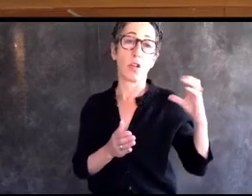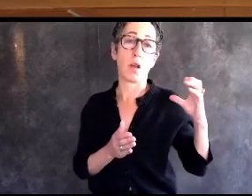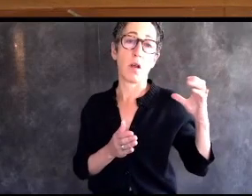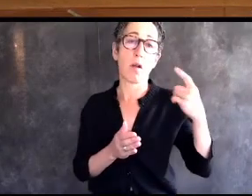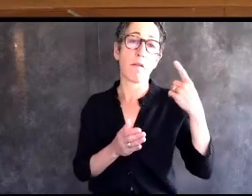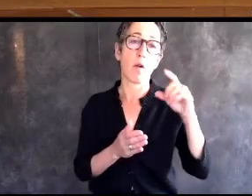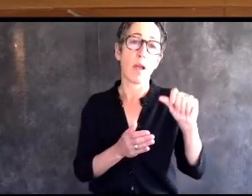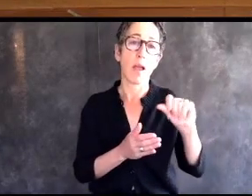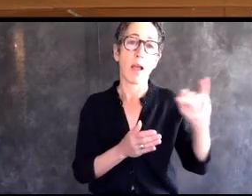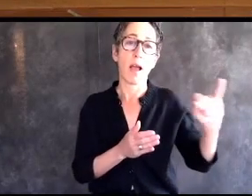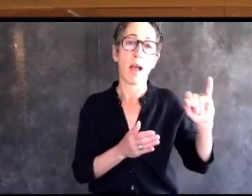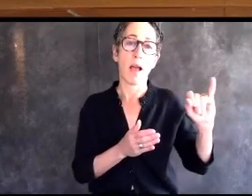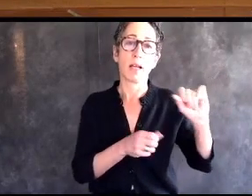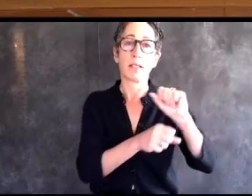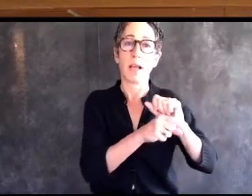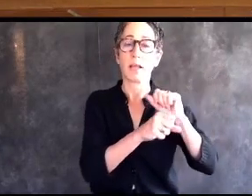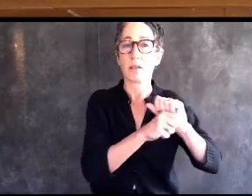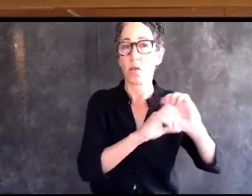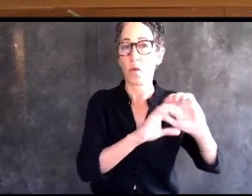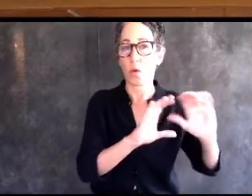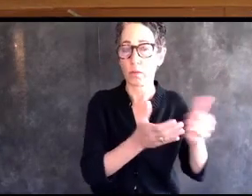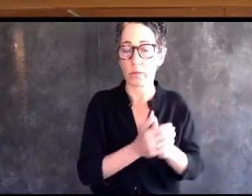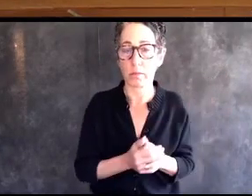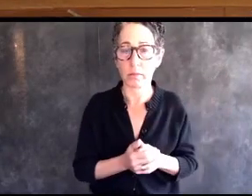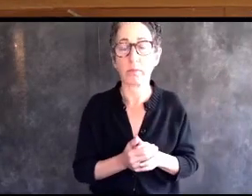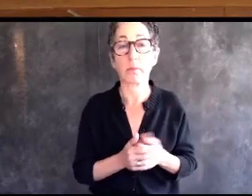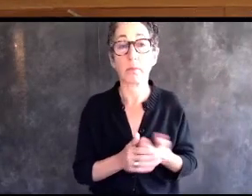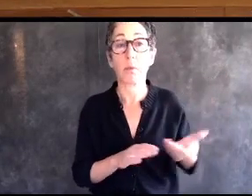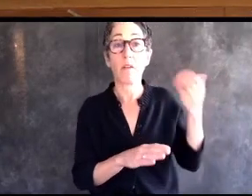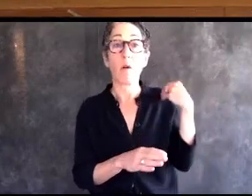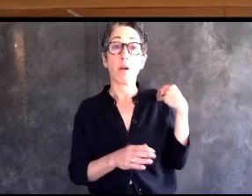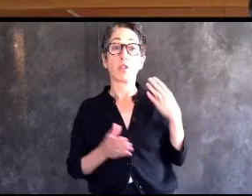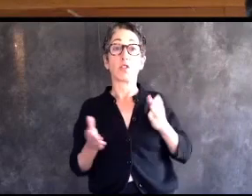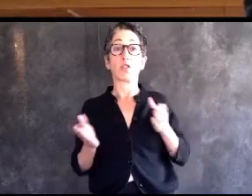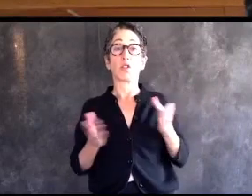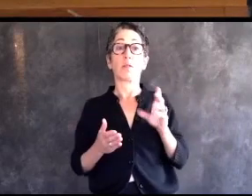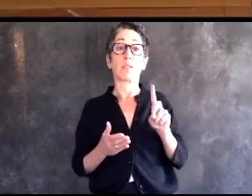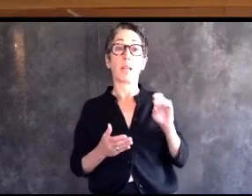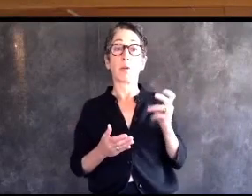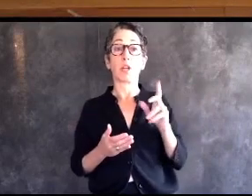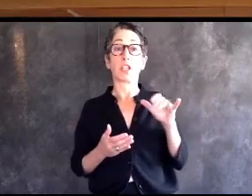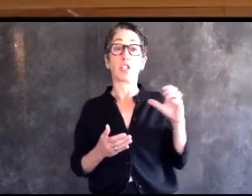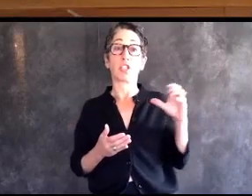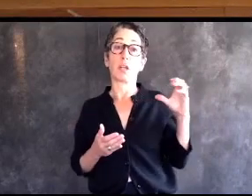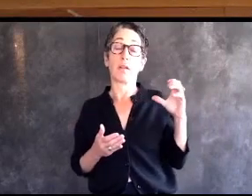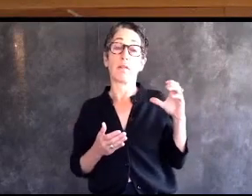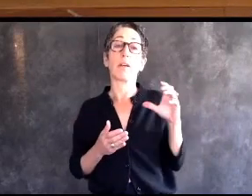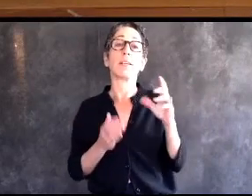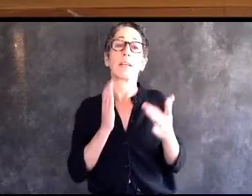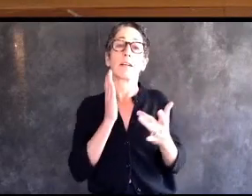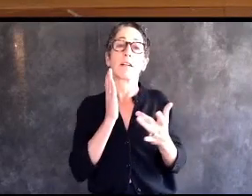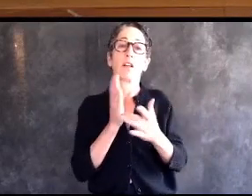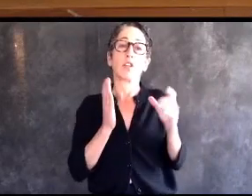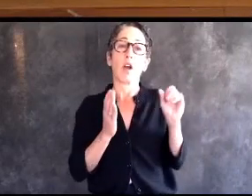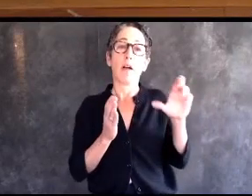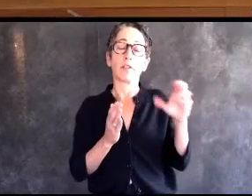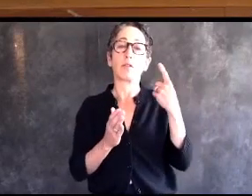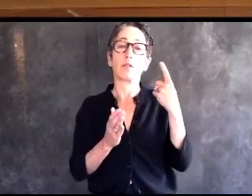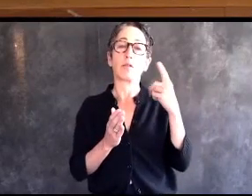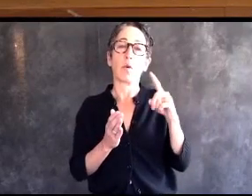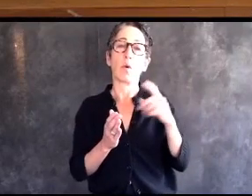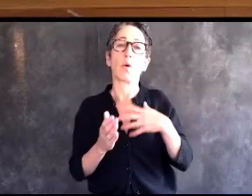force. Previously, she served in the White House as deputy chief technology officer and head of the White House Open Government